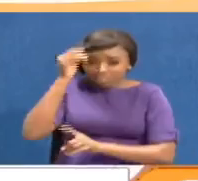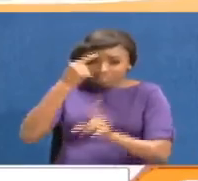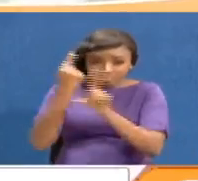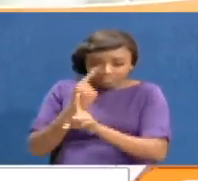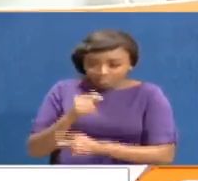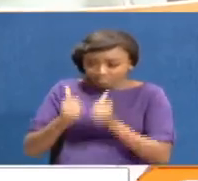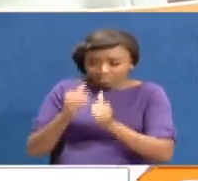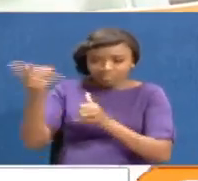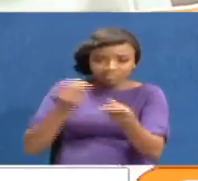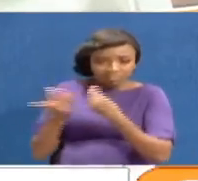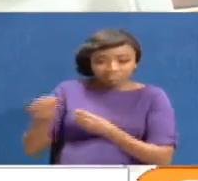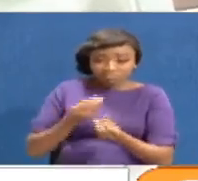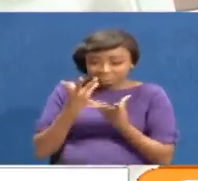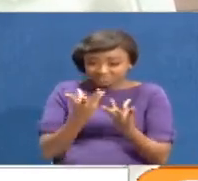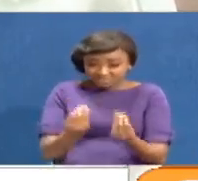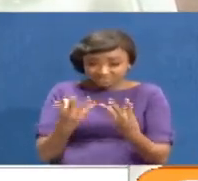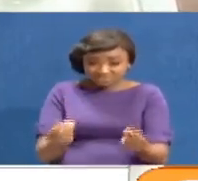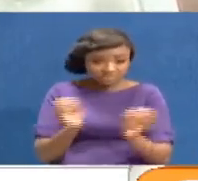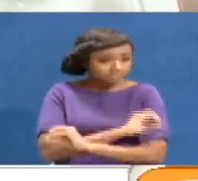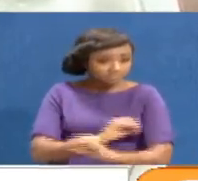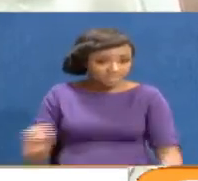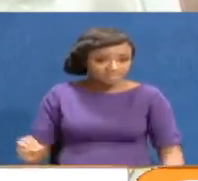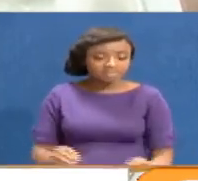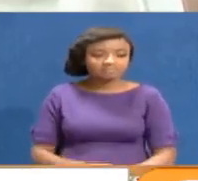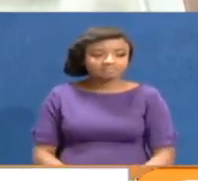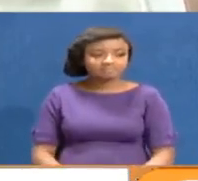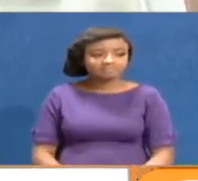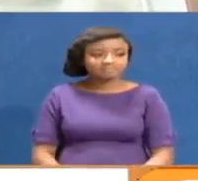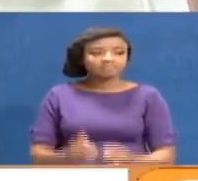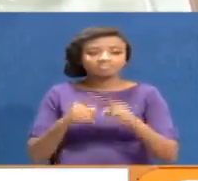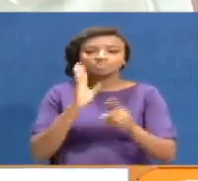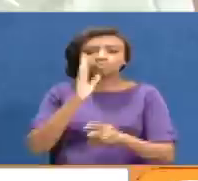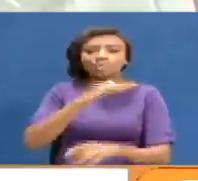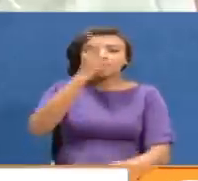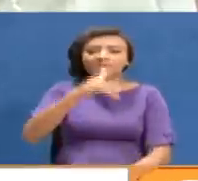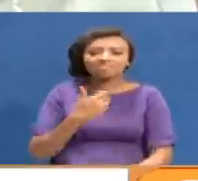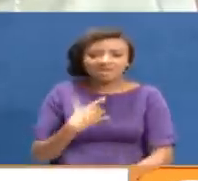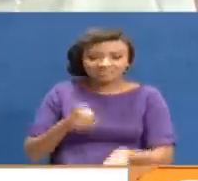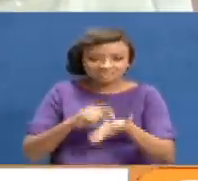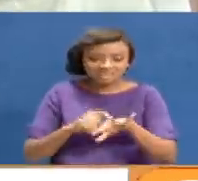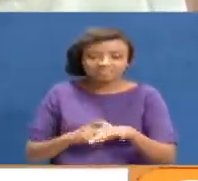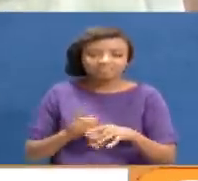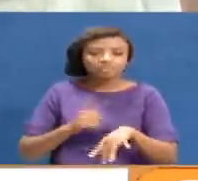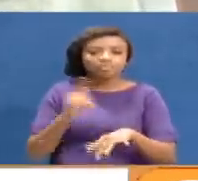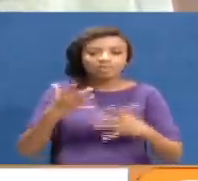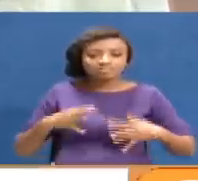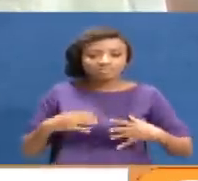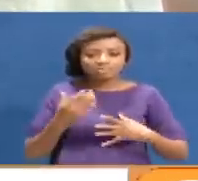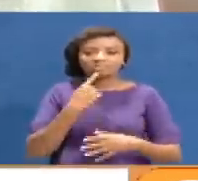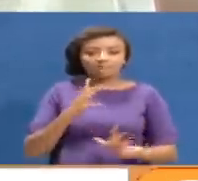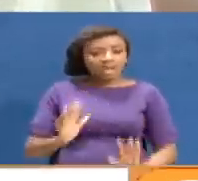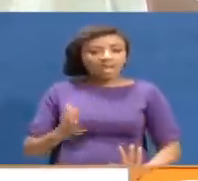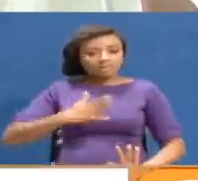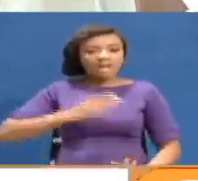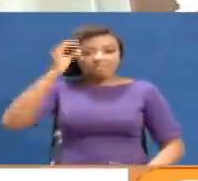sense of them. It's not easy. So this, and there will be never be a time when everyone will say, my views